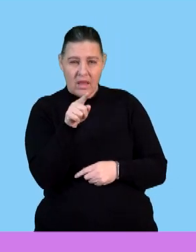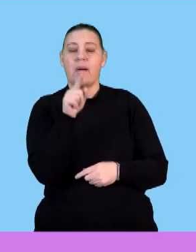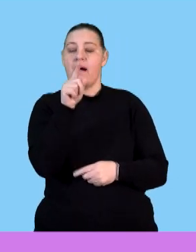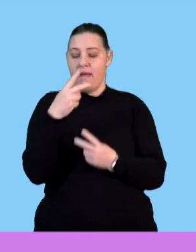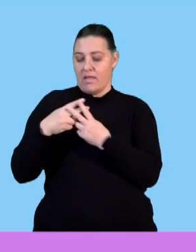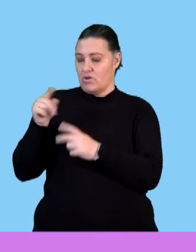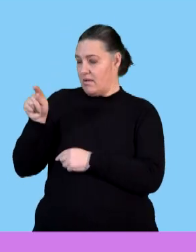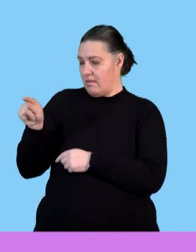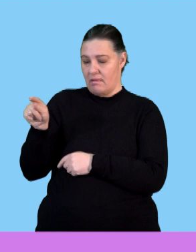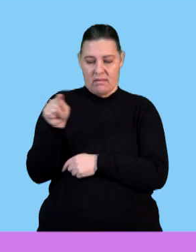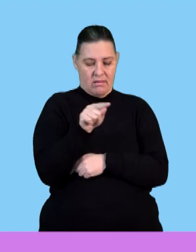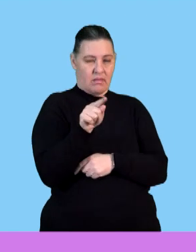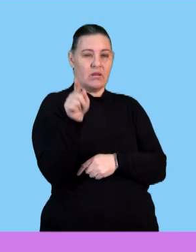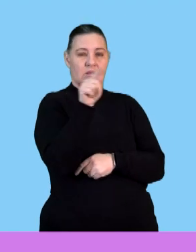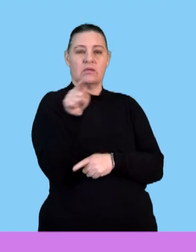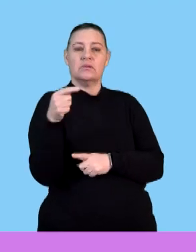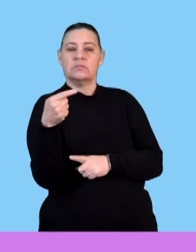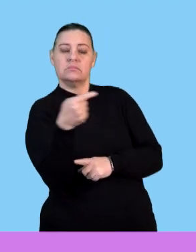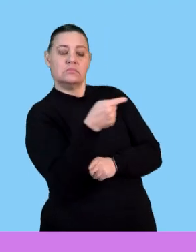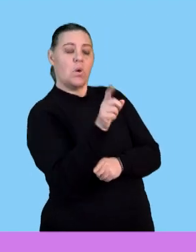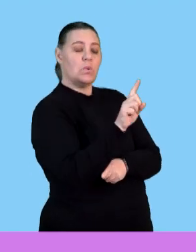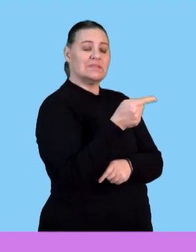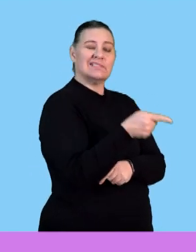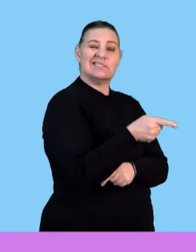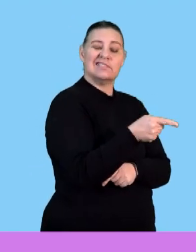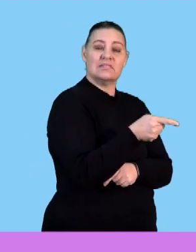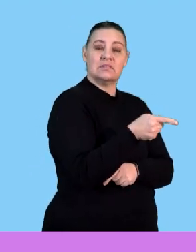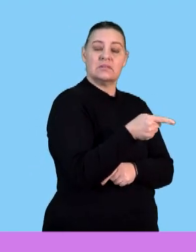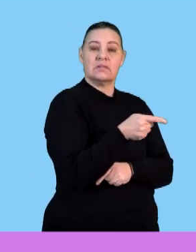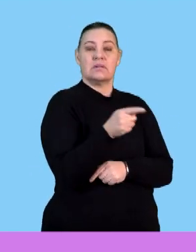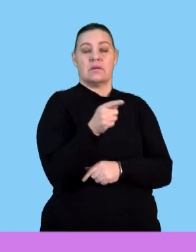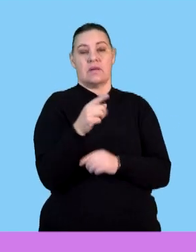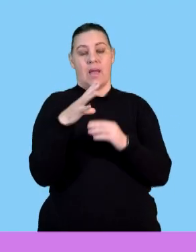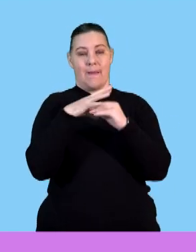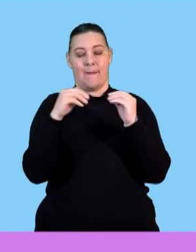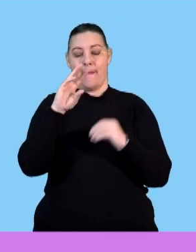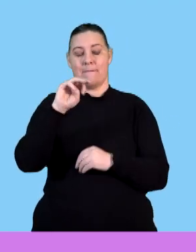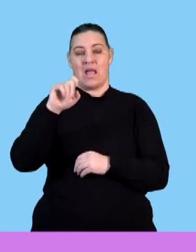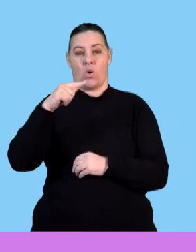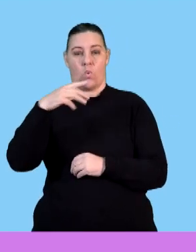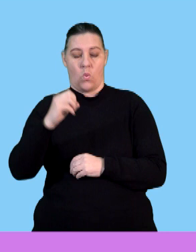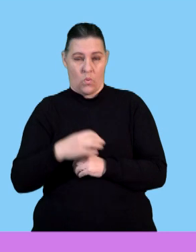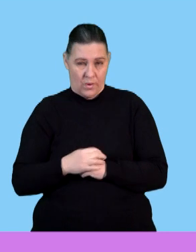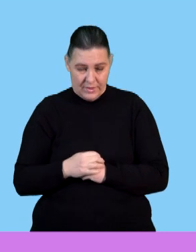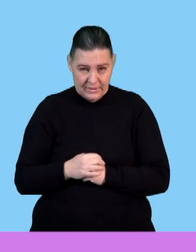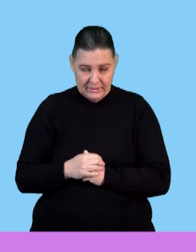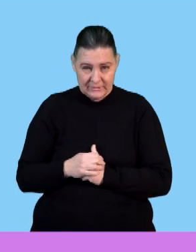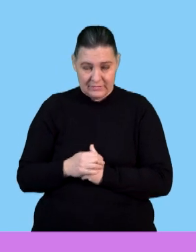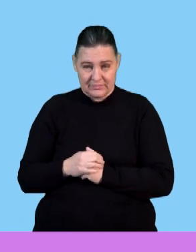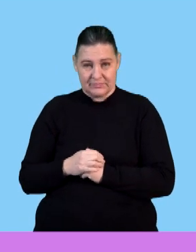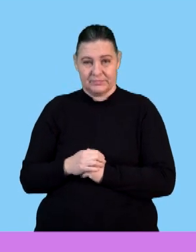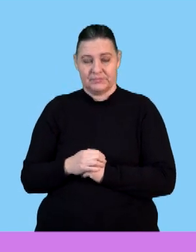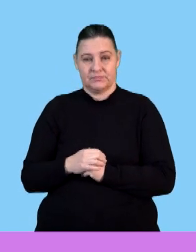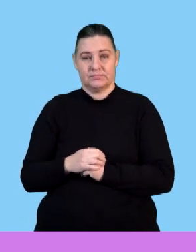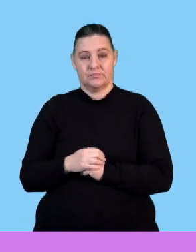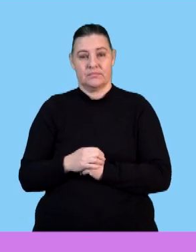There's the hashtag symbol. What item are we dealing with? Sorry, mangoes. So let's write that word